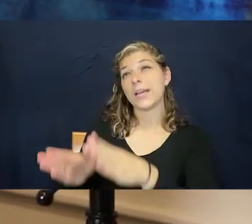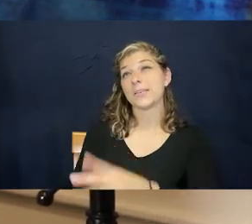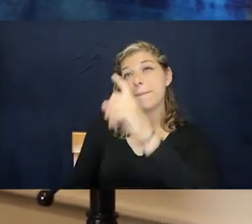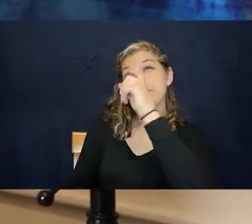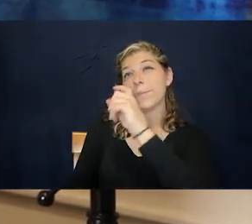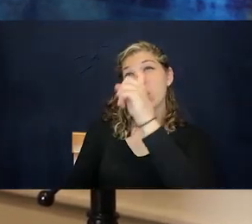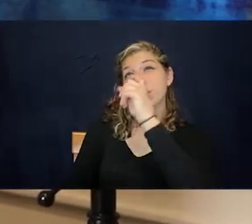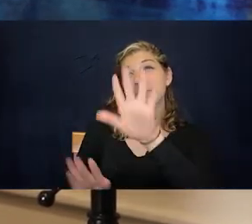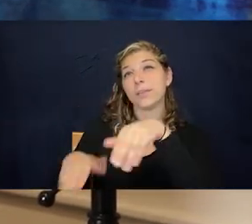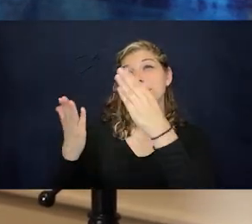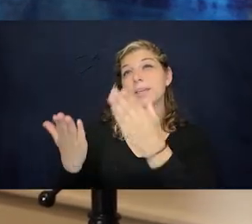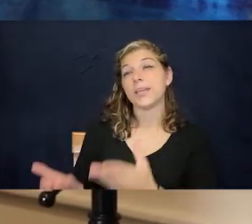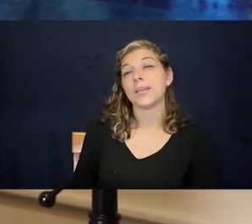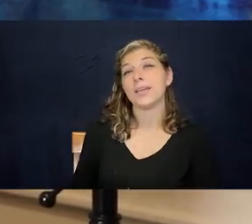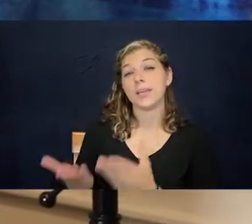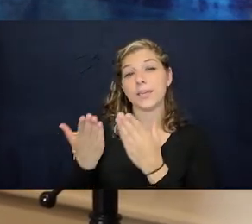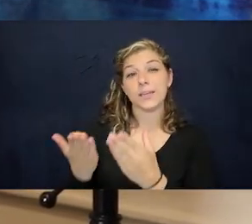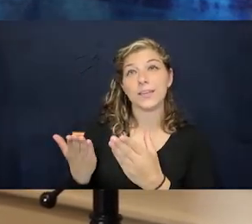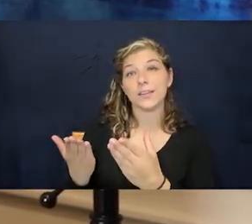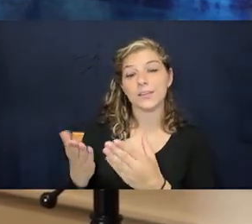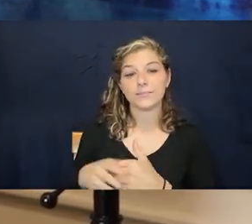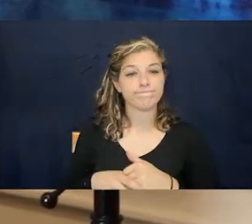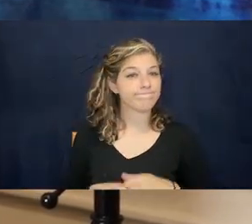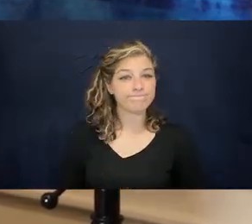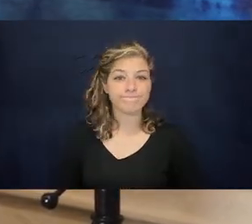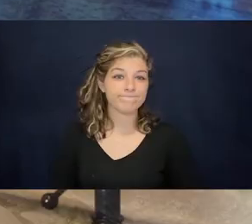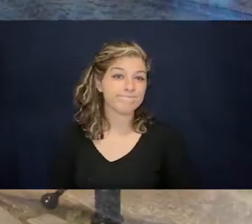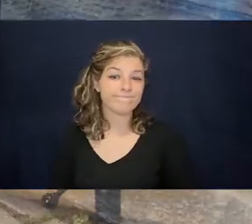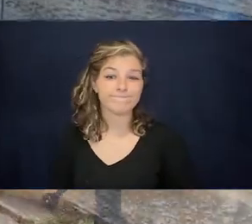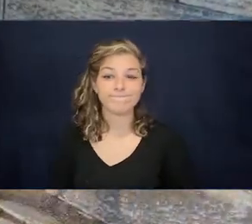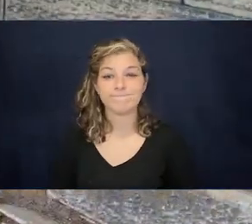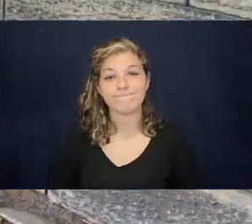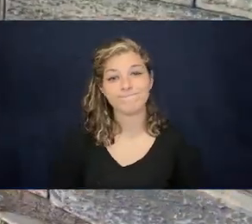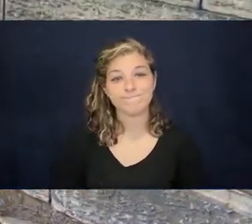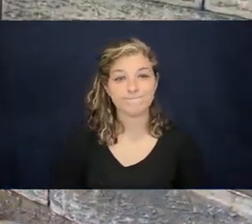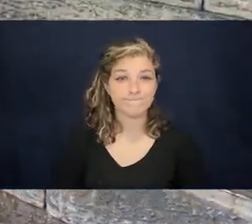perfect girl, the perfect Barbie.